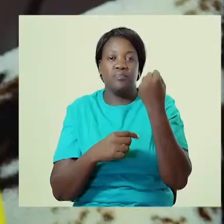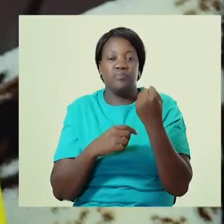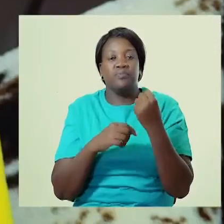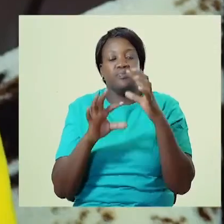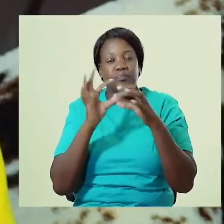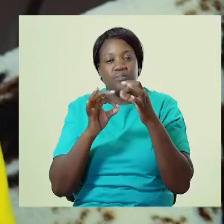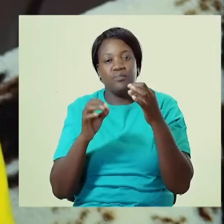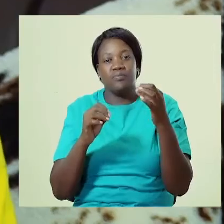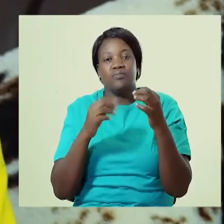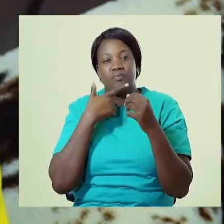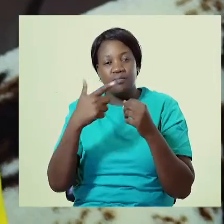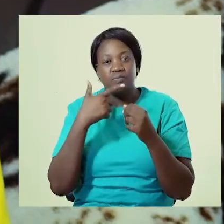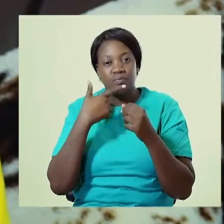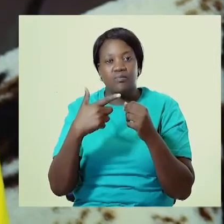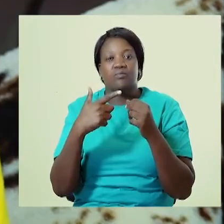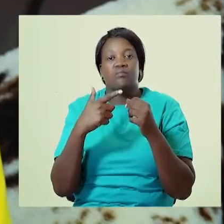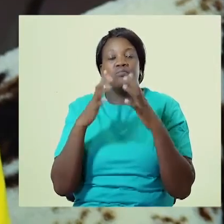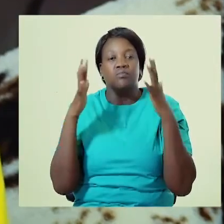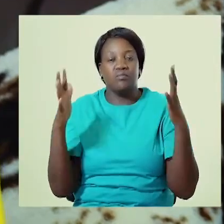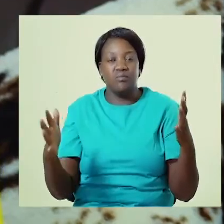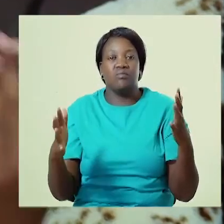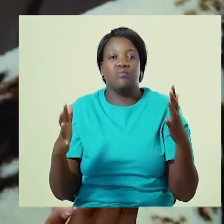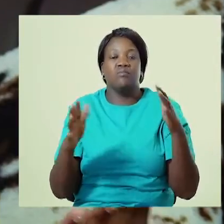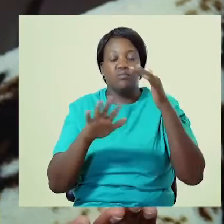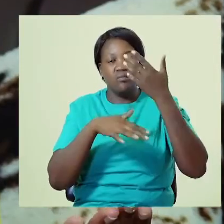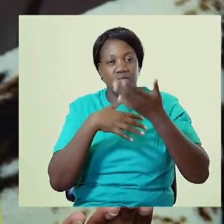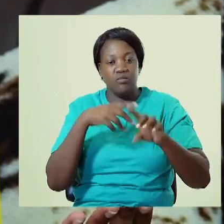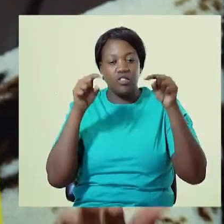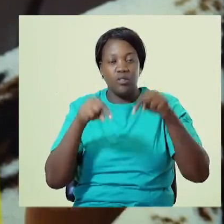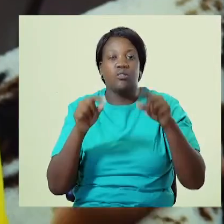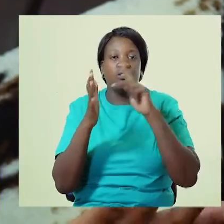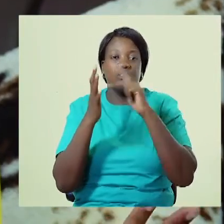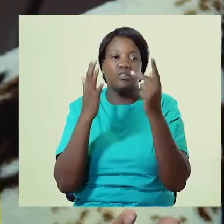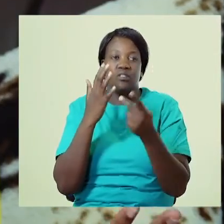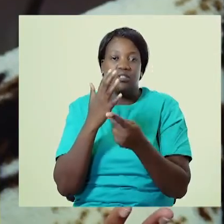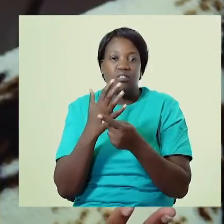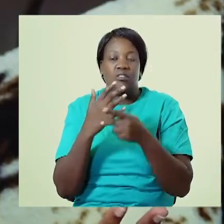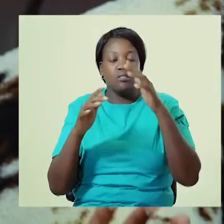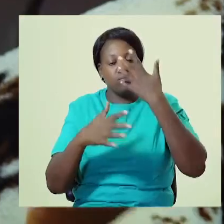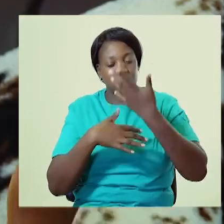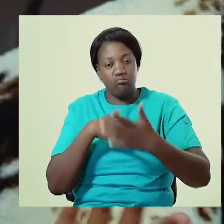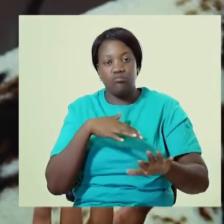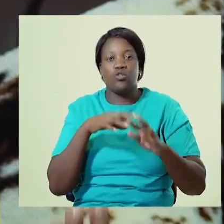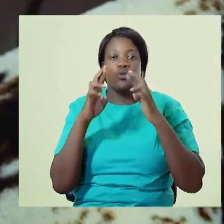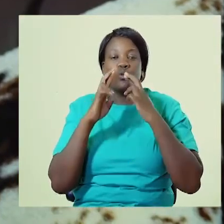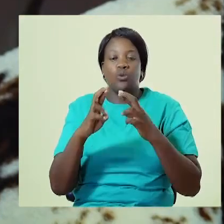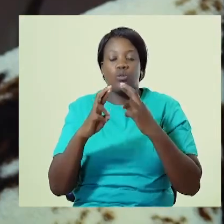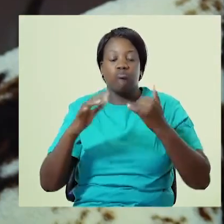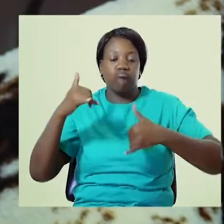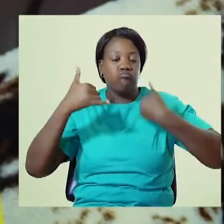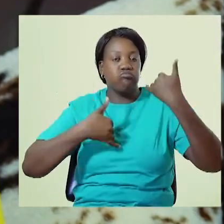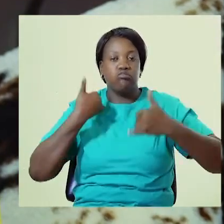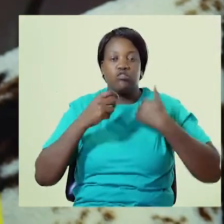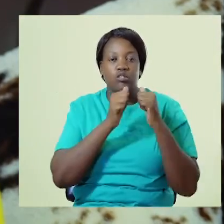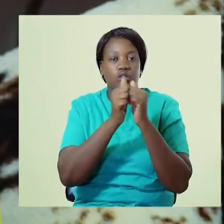prize. Thank you very much. We've come to the end of today's program and series. I hope you've enjoyed the